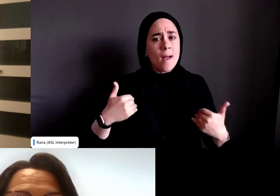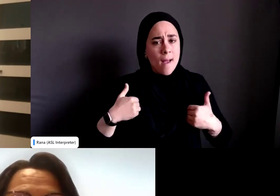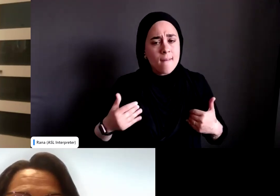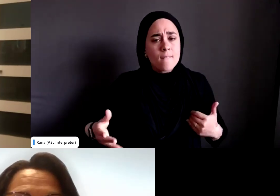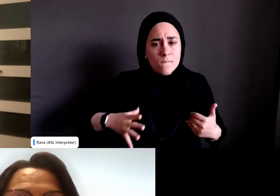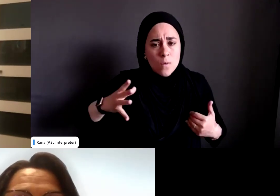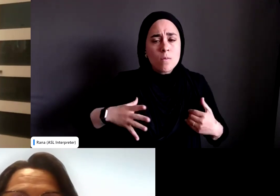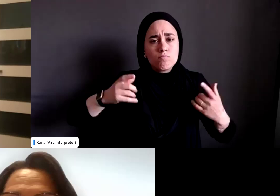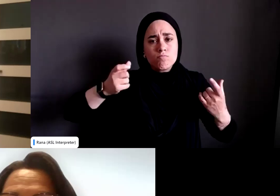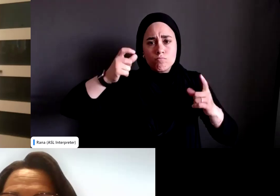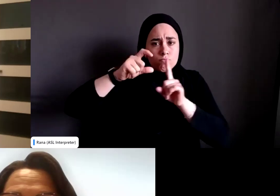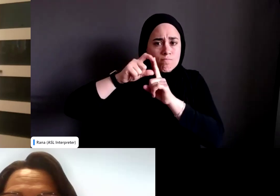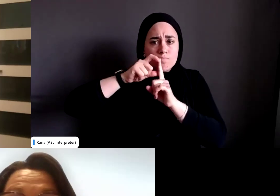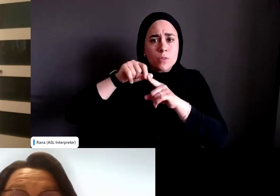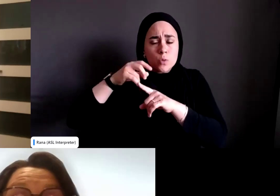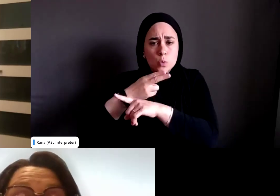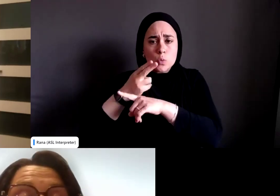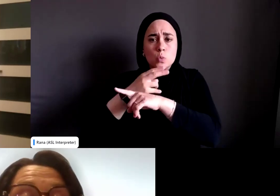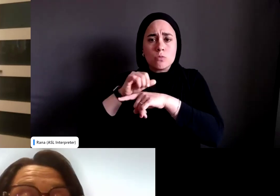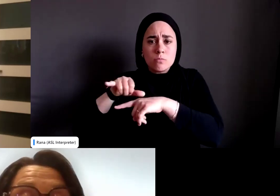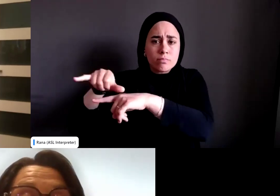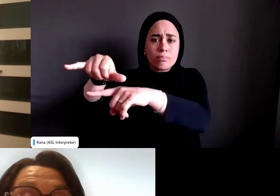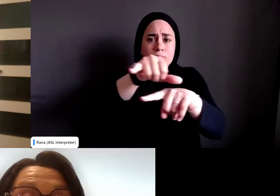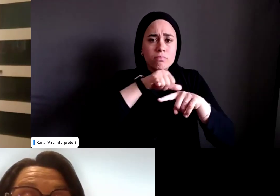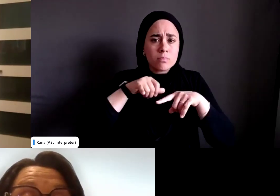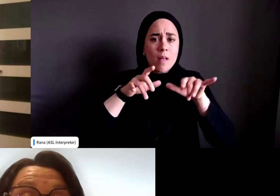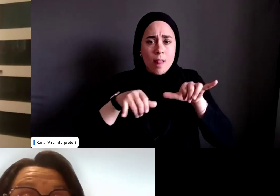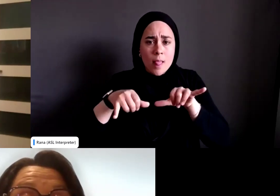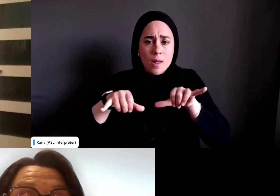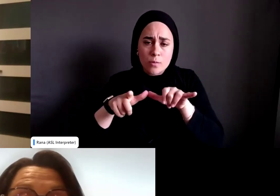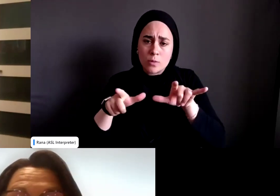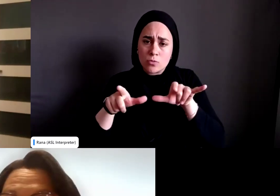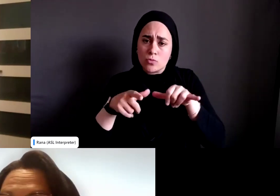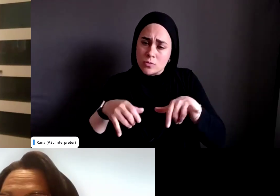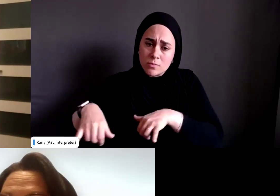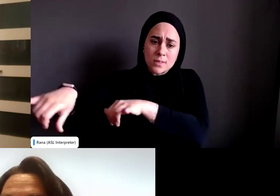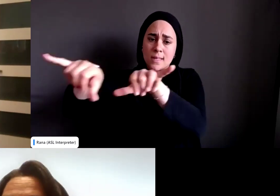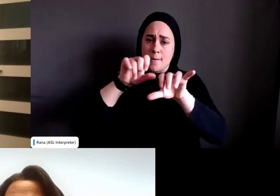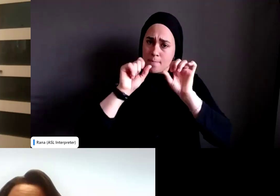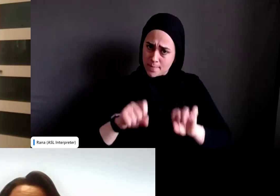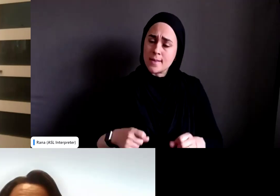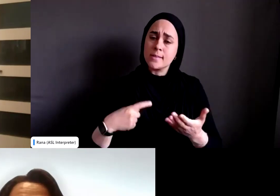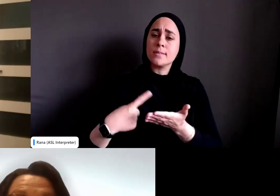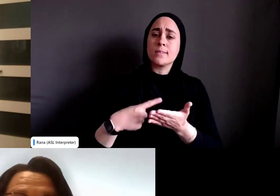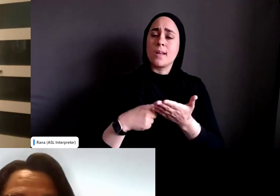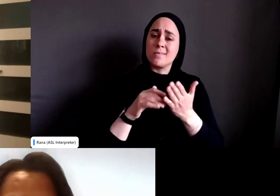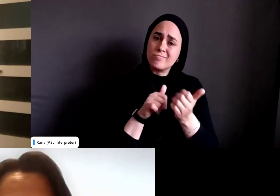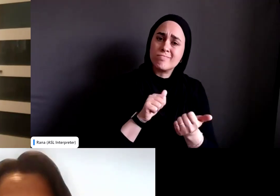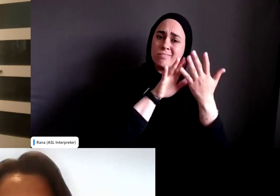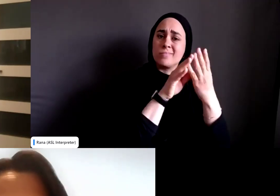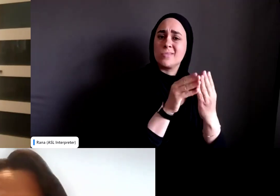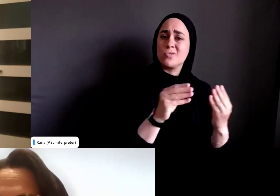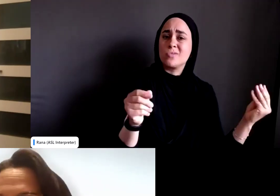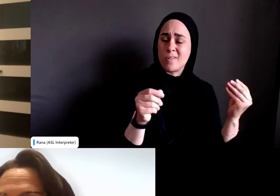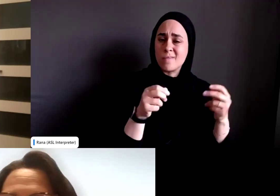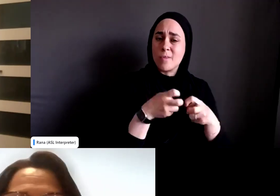work together to counter mistreatment, to have a common language by which to speak of the problem and address the problem. And finally, a little bit